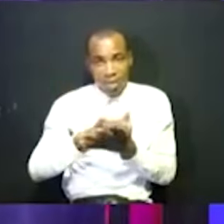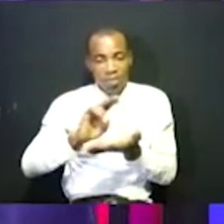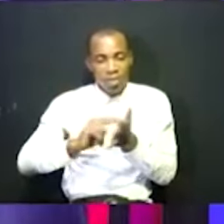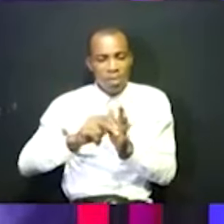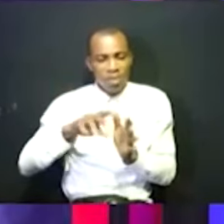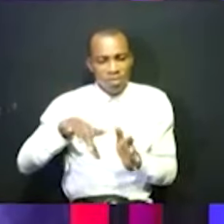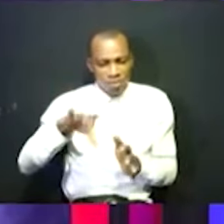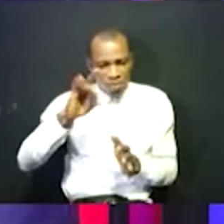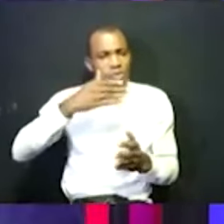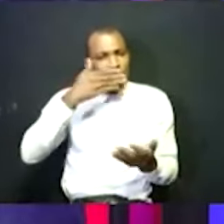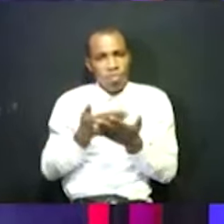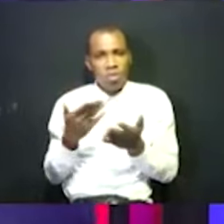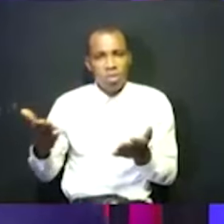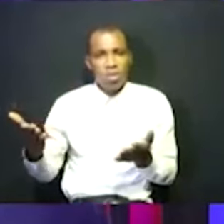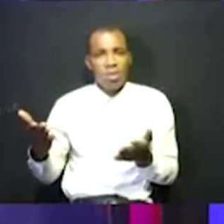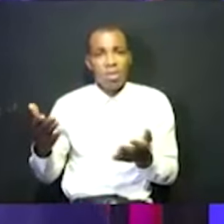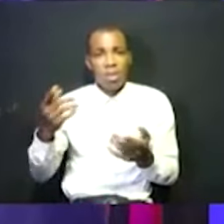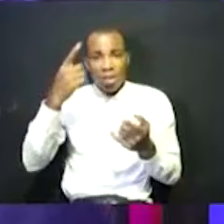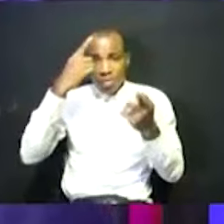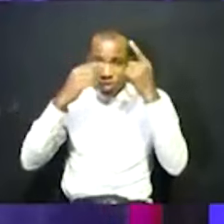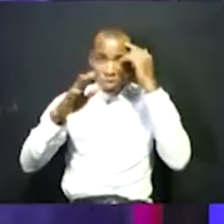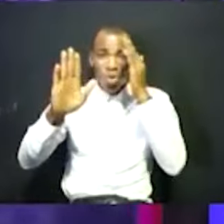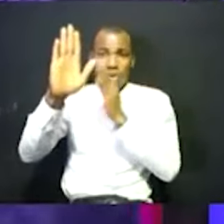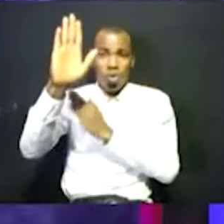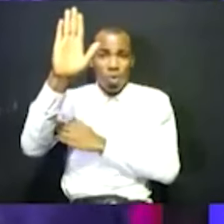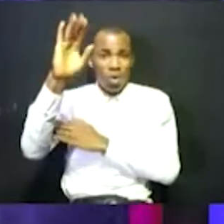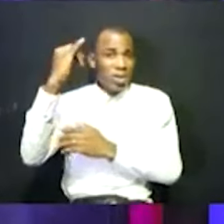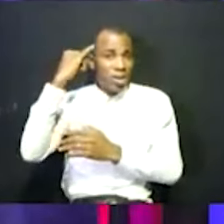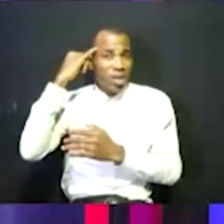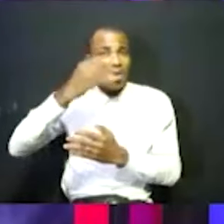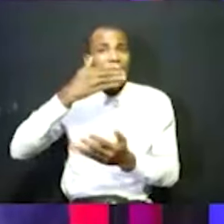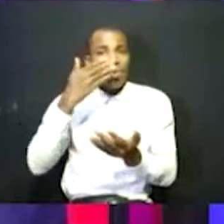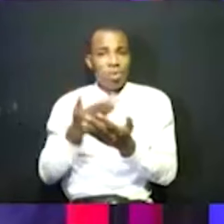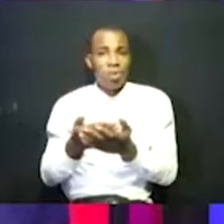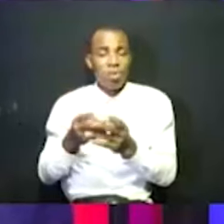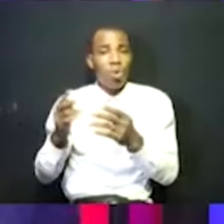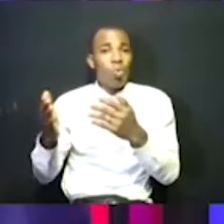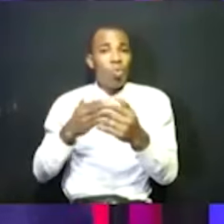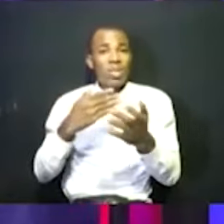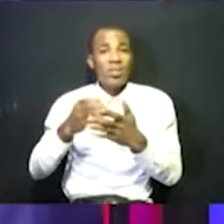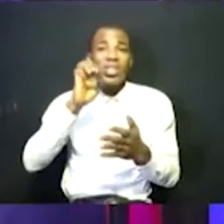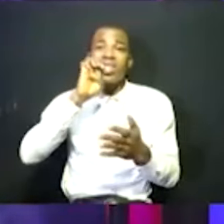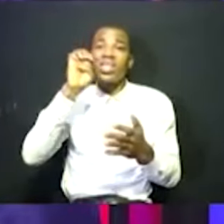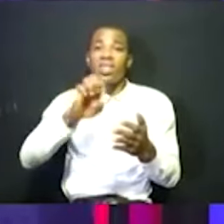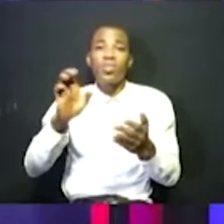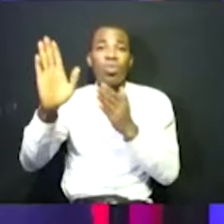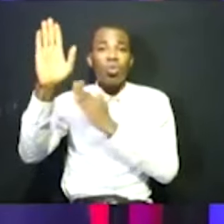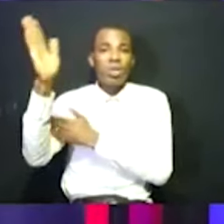because marriage is God's own idea, God will never give us anything evil.